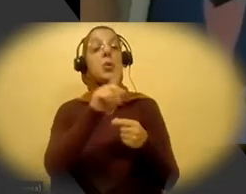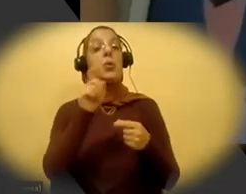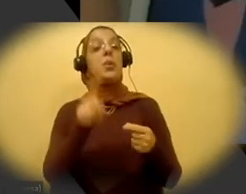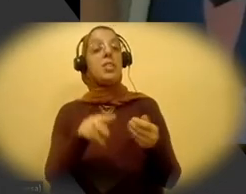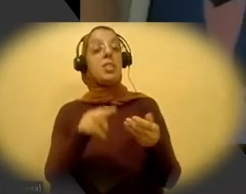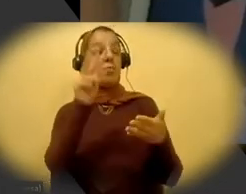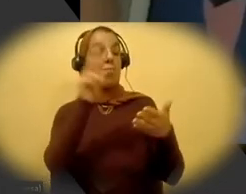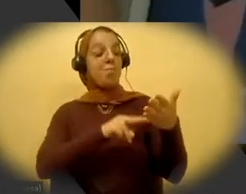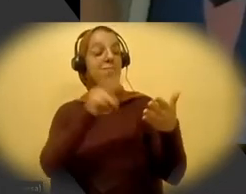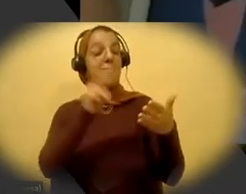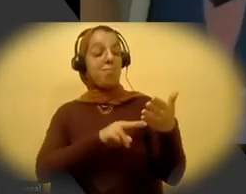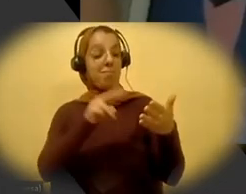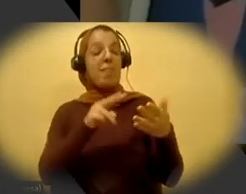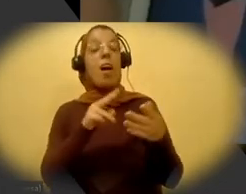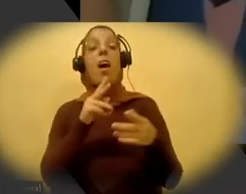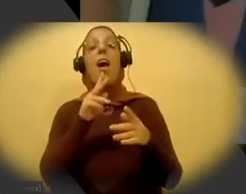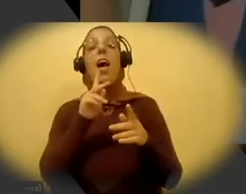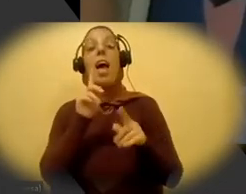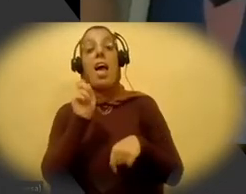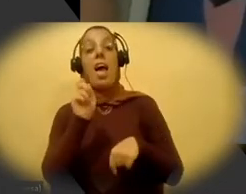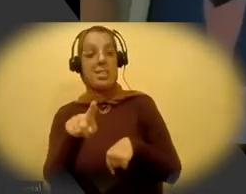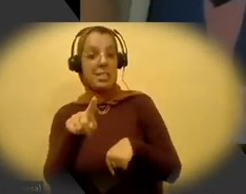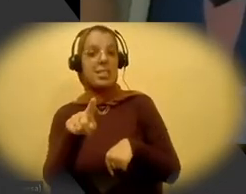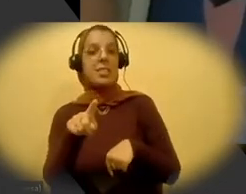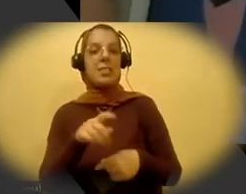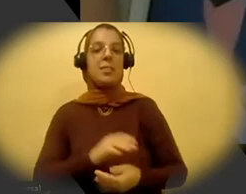of like ask one of you.